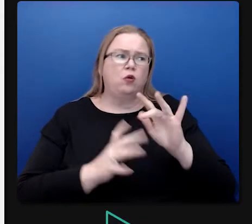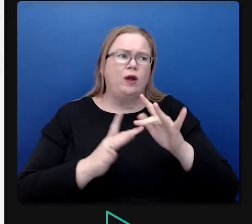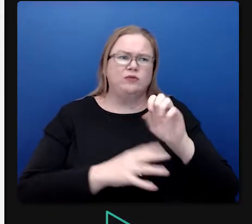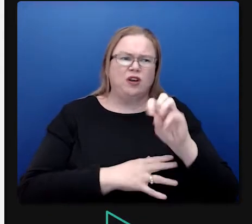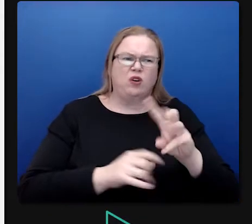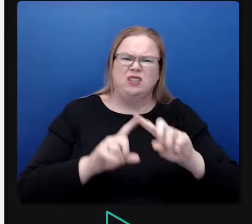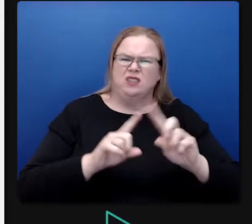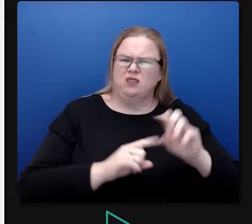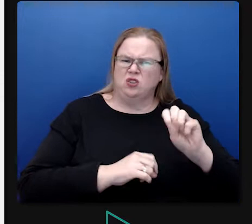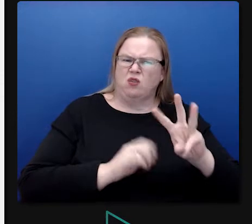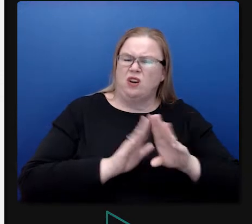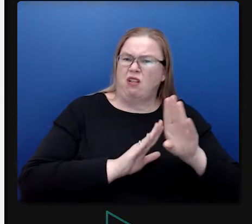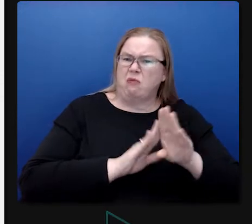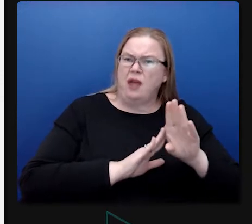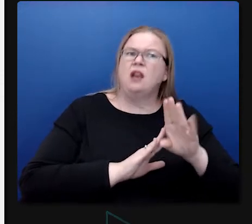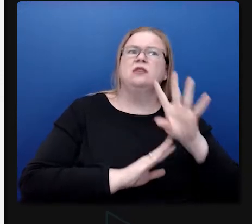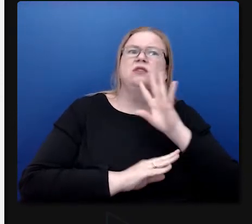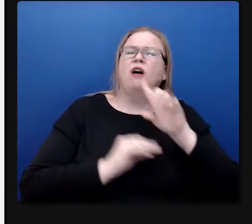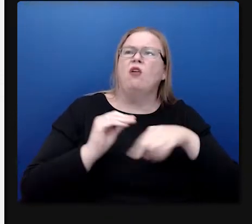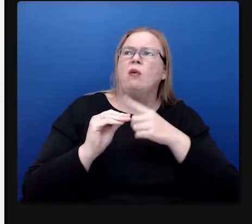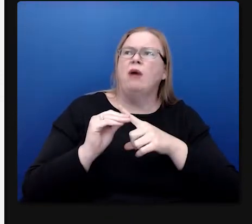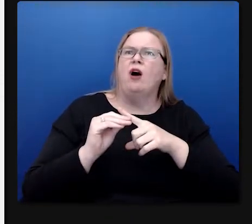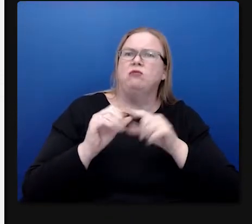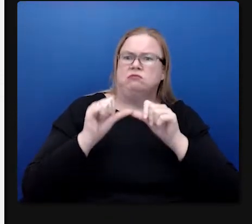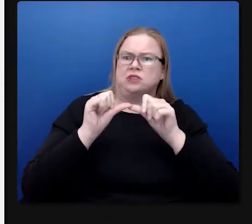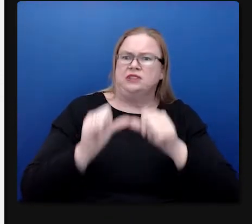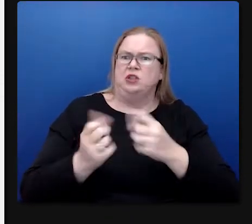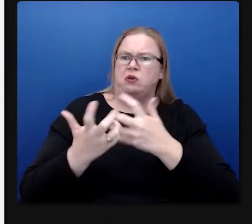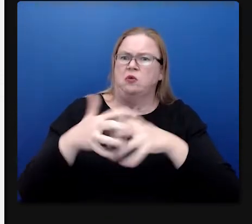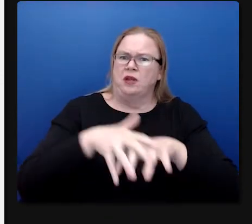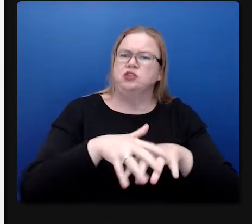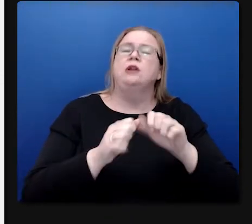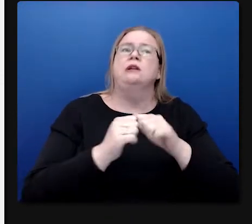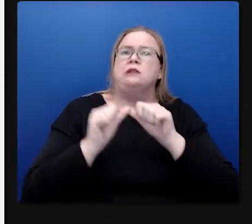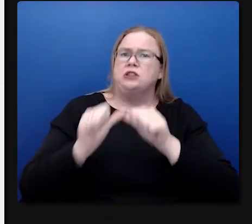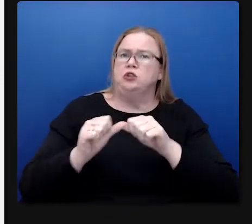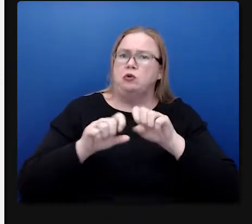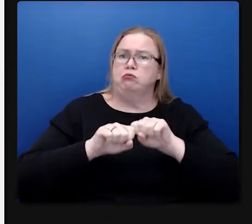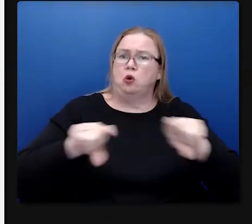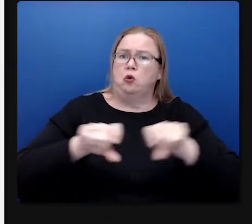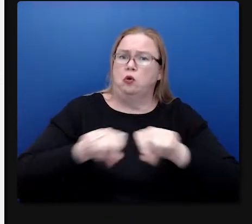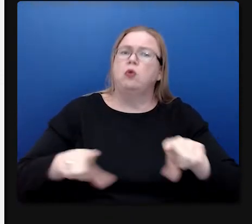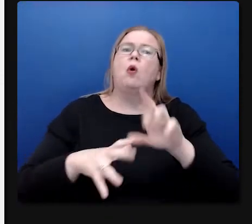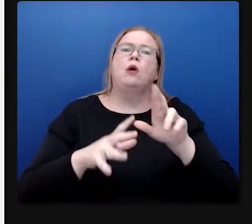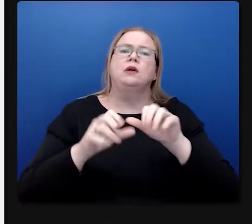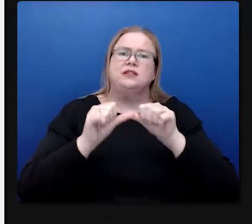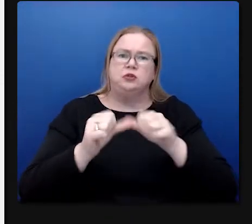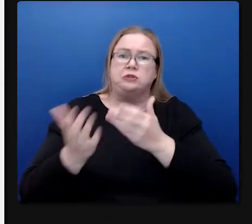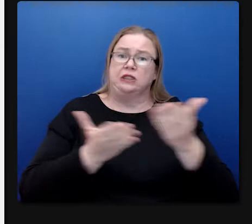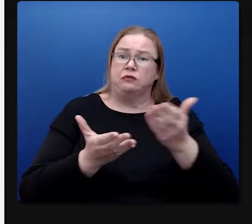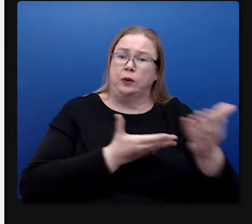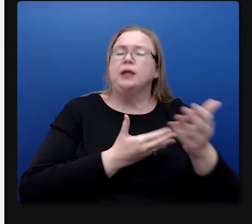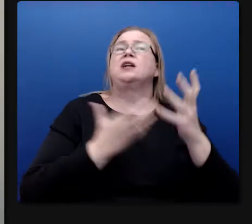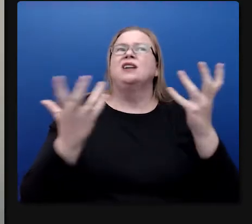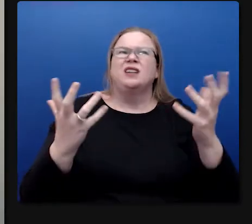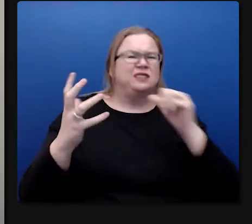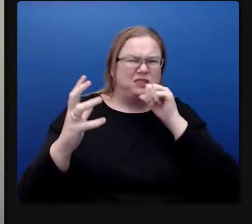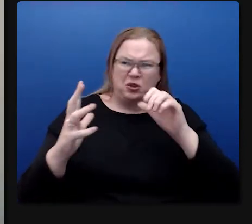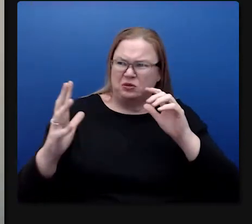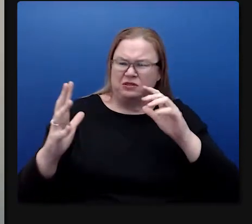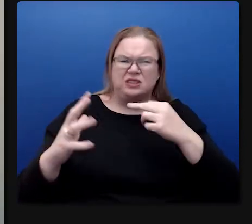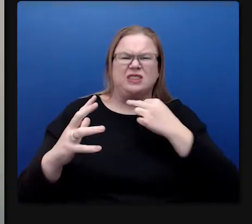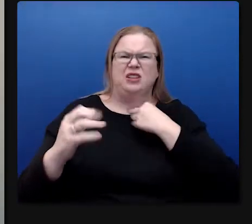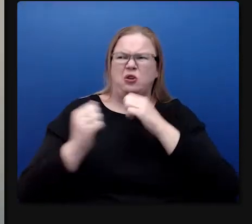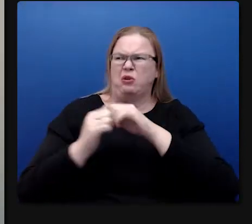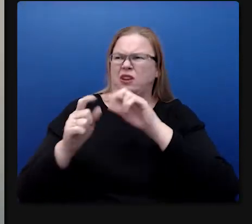software and other types of software development, we talk a lot about continuous integration and continuous deployment or continuous delivery. Don't get too